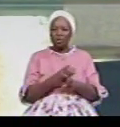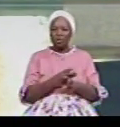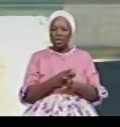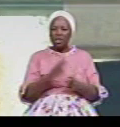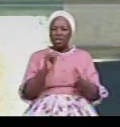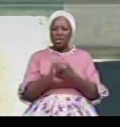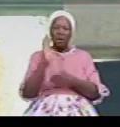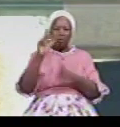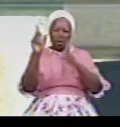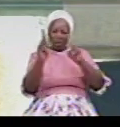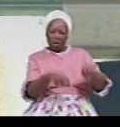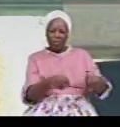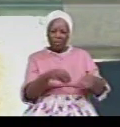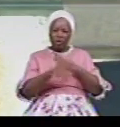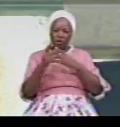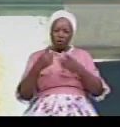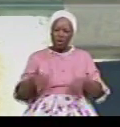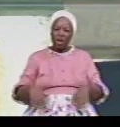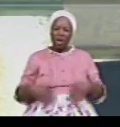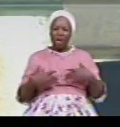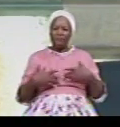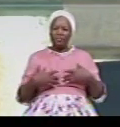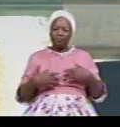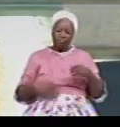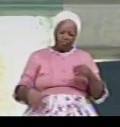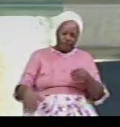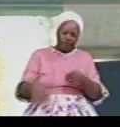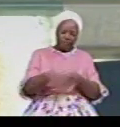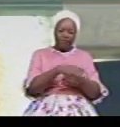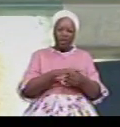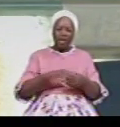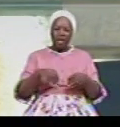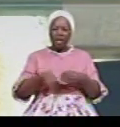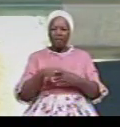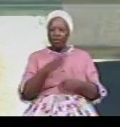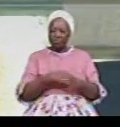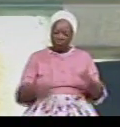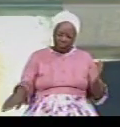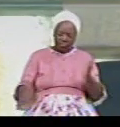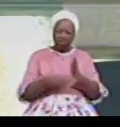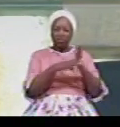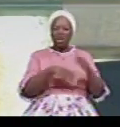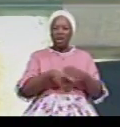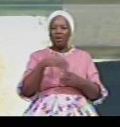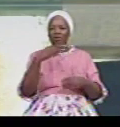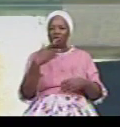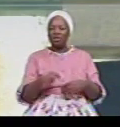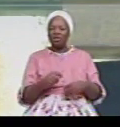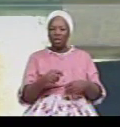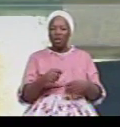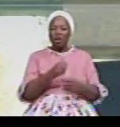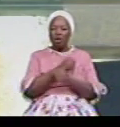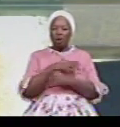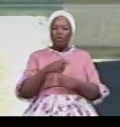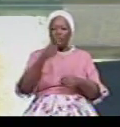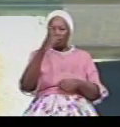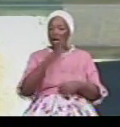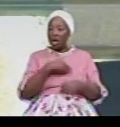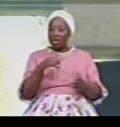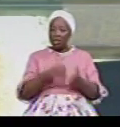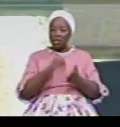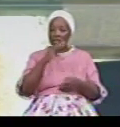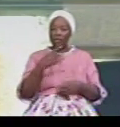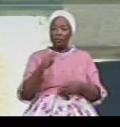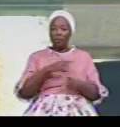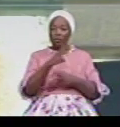come into your life, crowd out, drive out the love of God. And it's of the world.